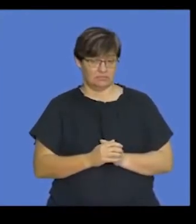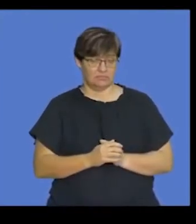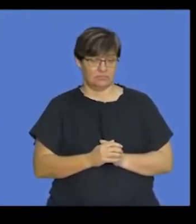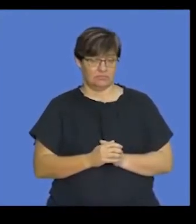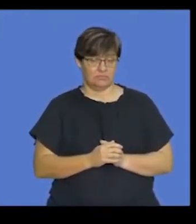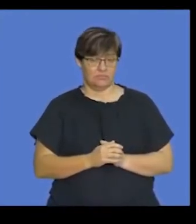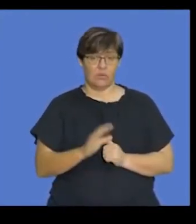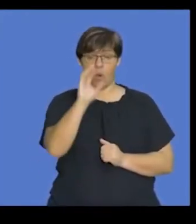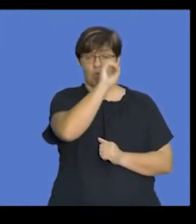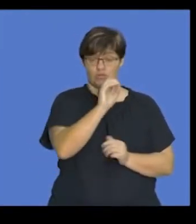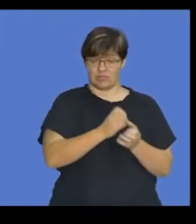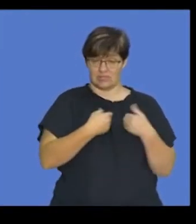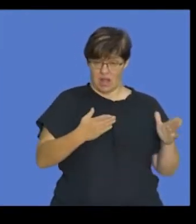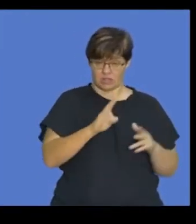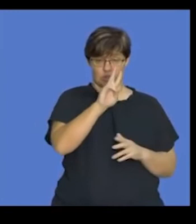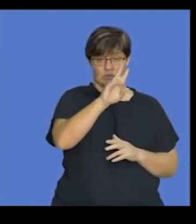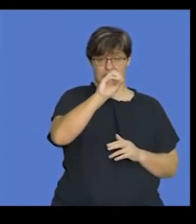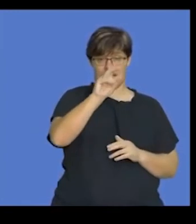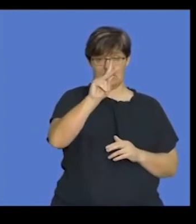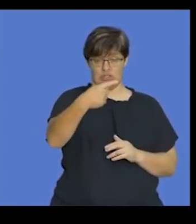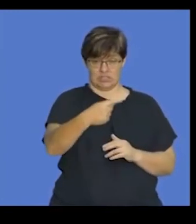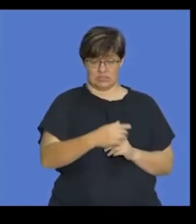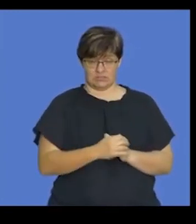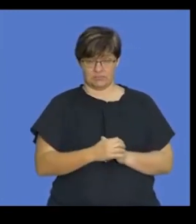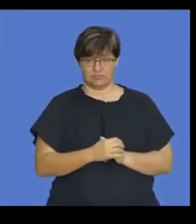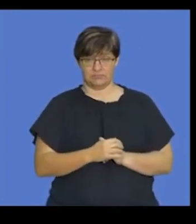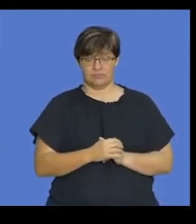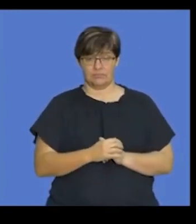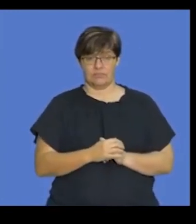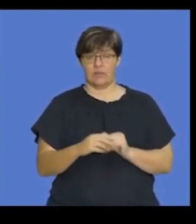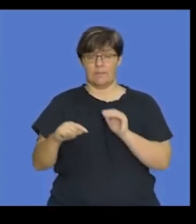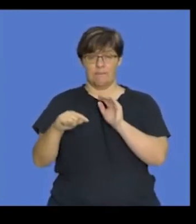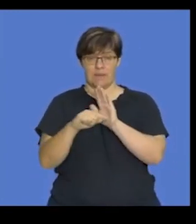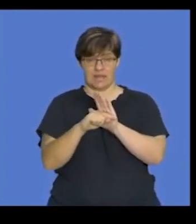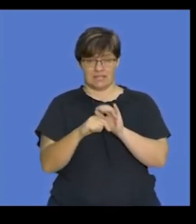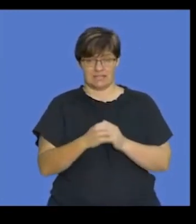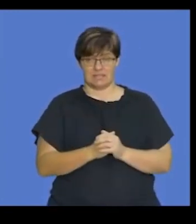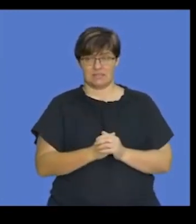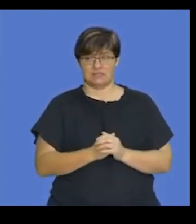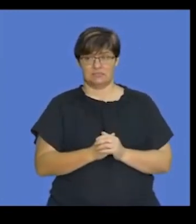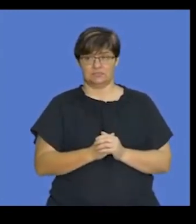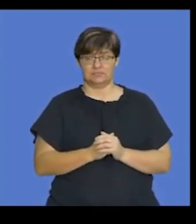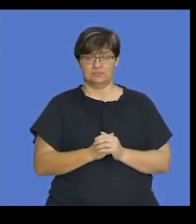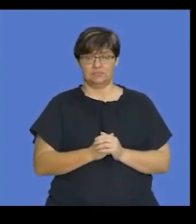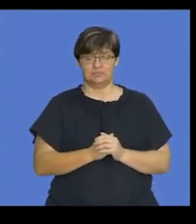original mass was 20 kilograms. We've now taken out